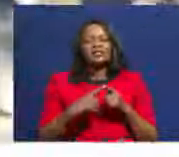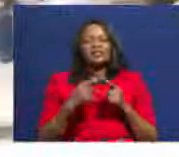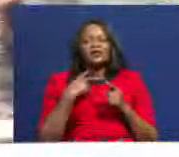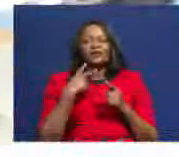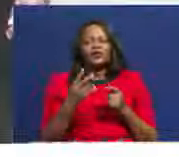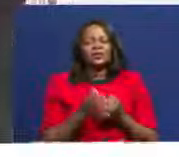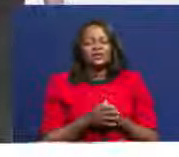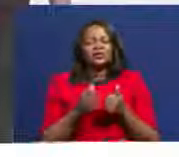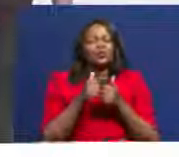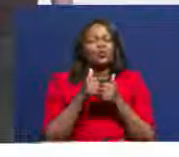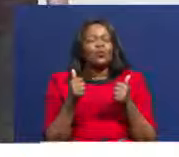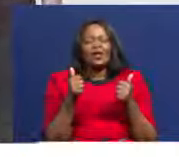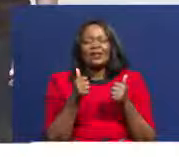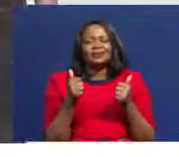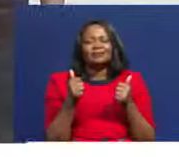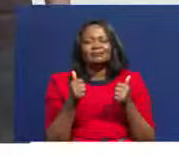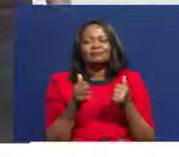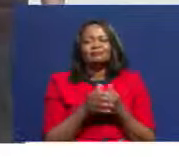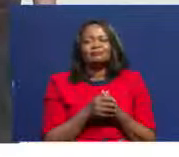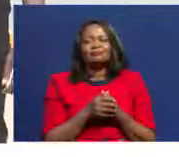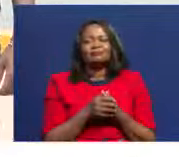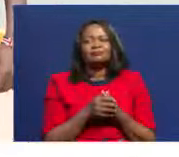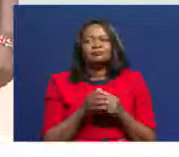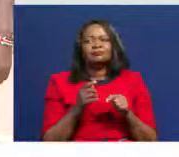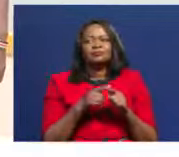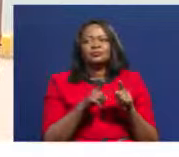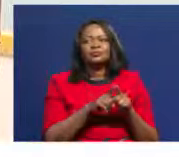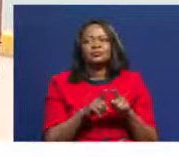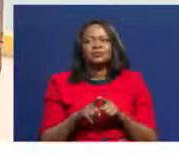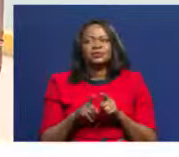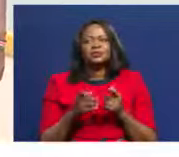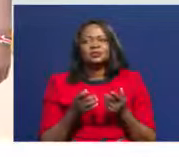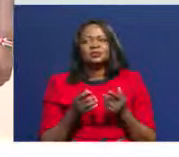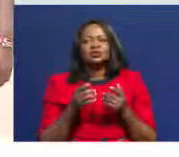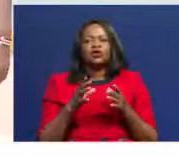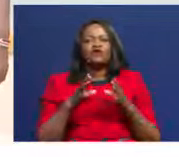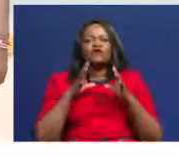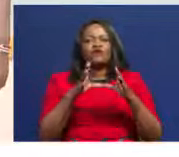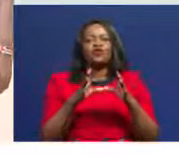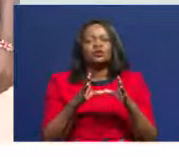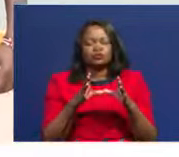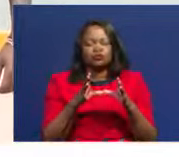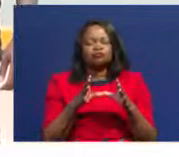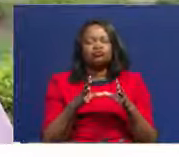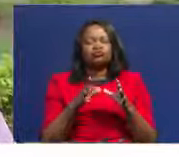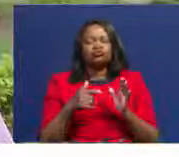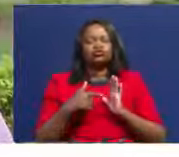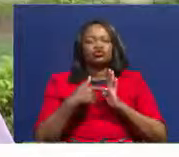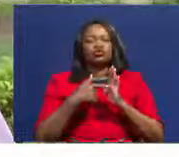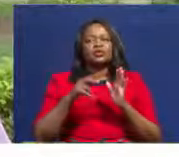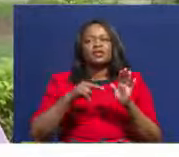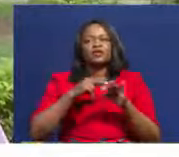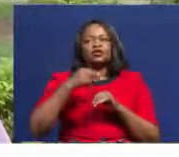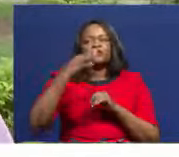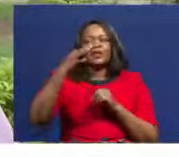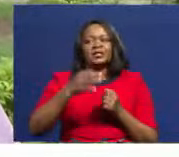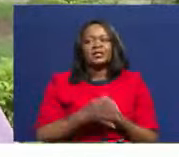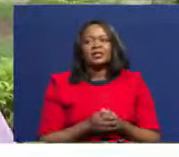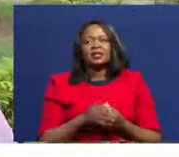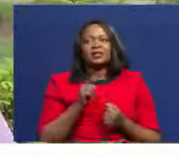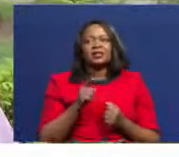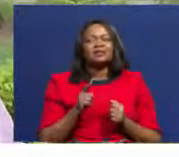voices resonated not just as a chorus, but as a pivotal force shaping the nation's future. This is a